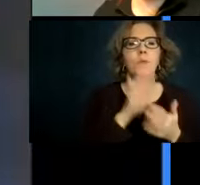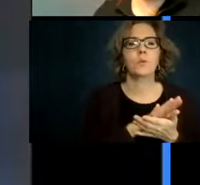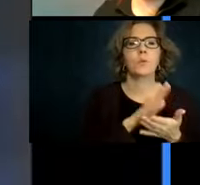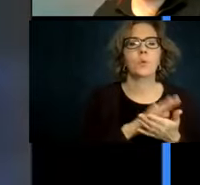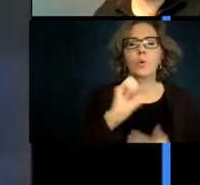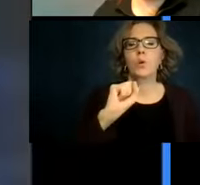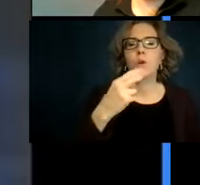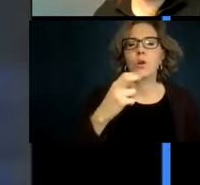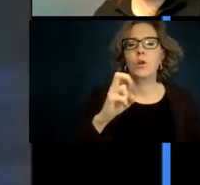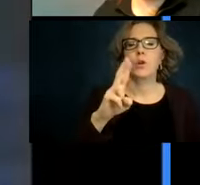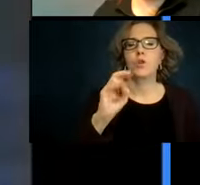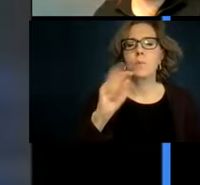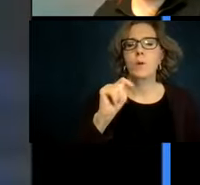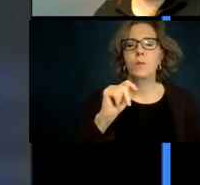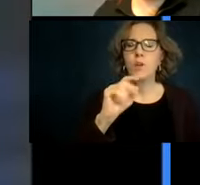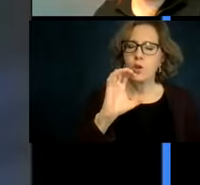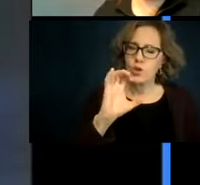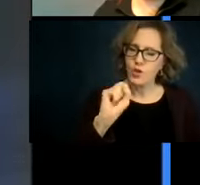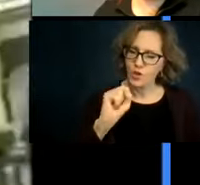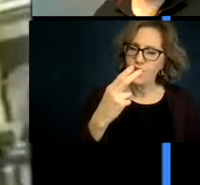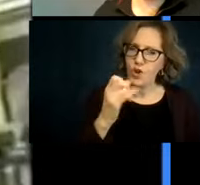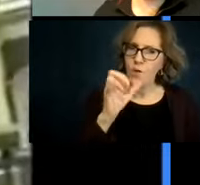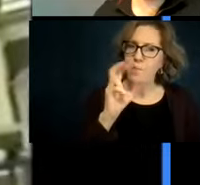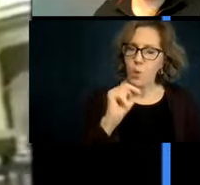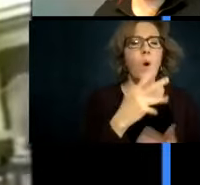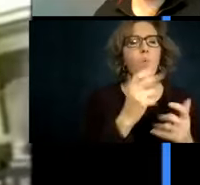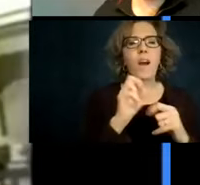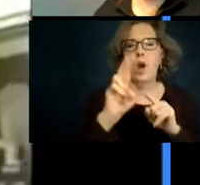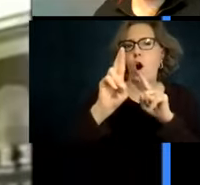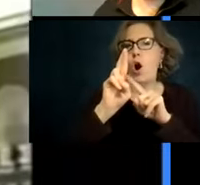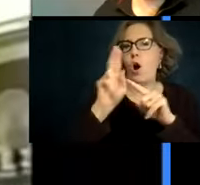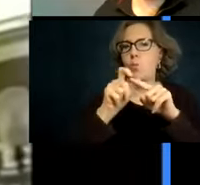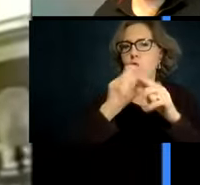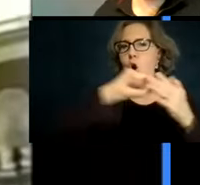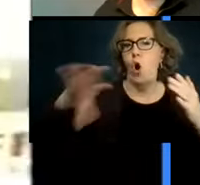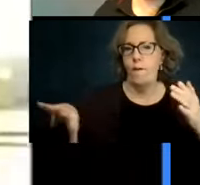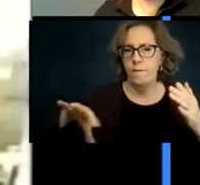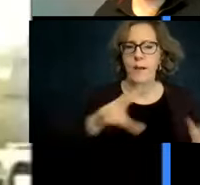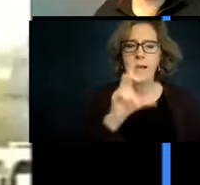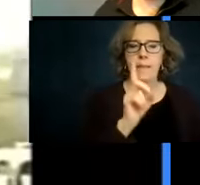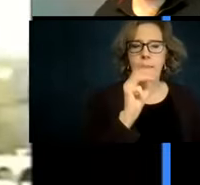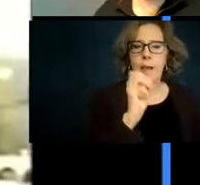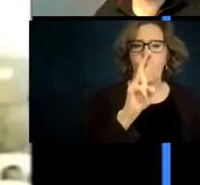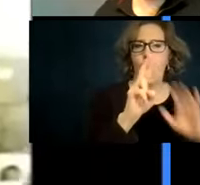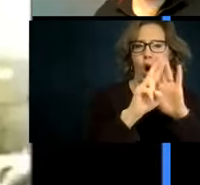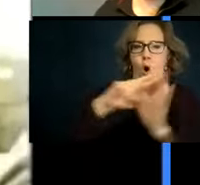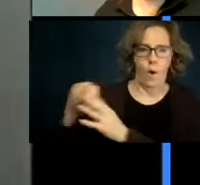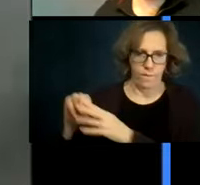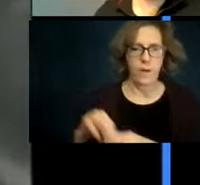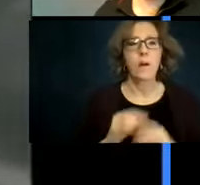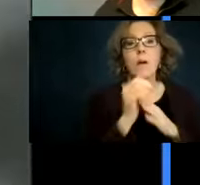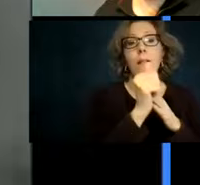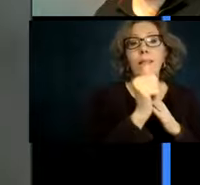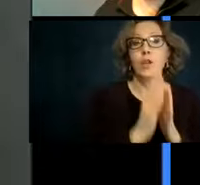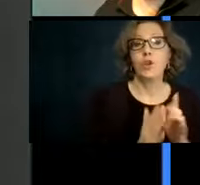want the R word removed from the Department of Mental Retardation. Led by Louis Randa, the Civil Disobedience Act